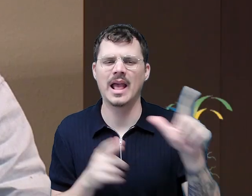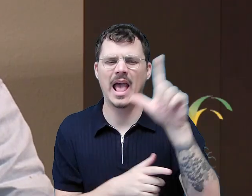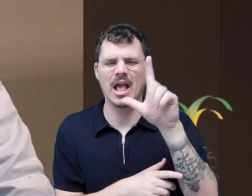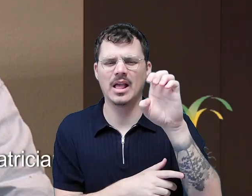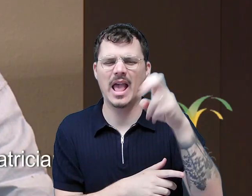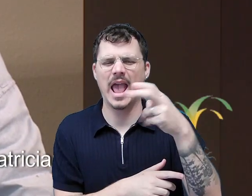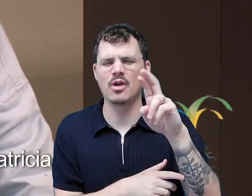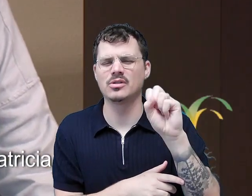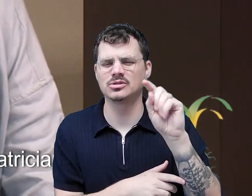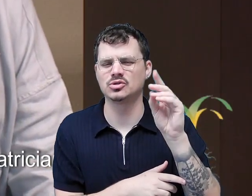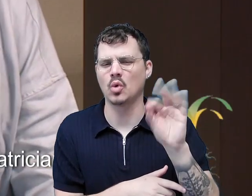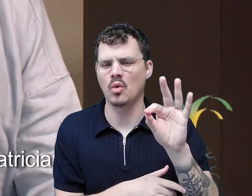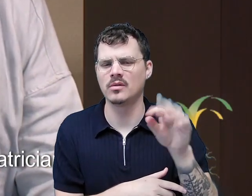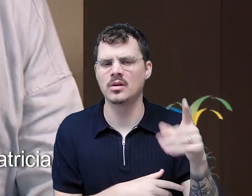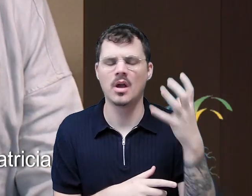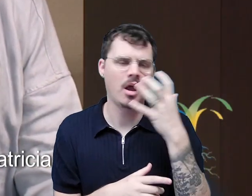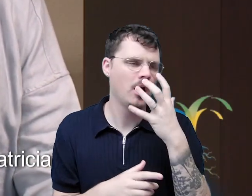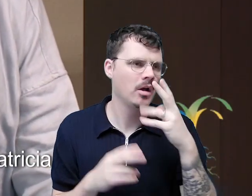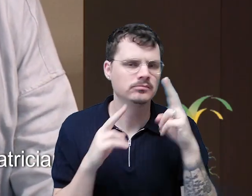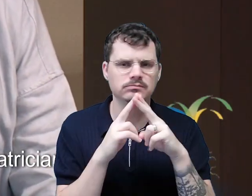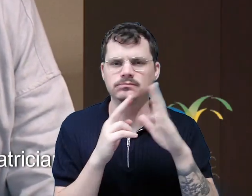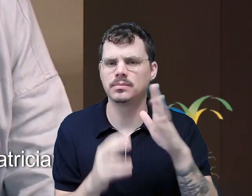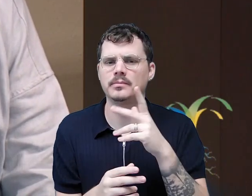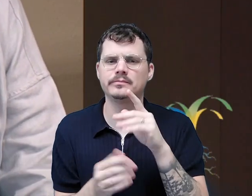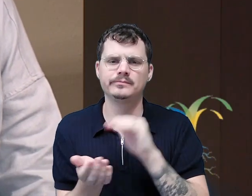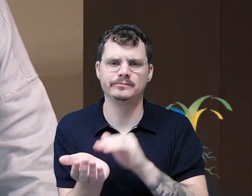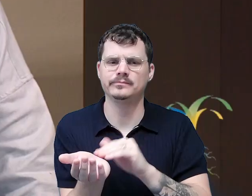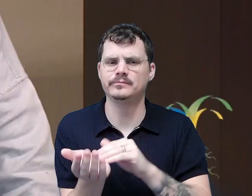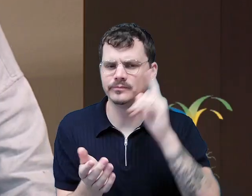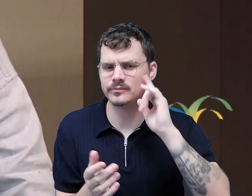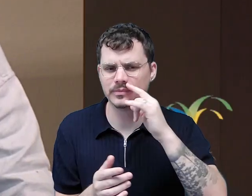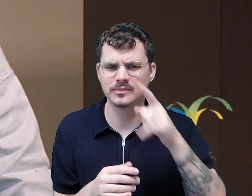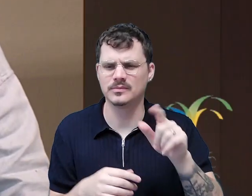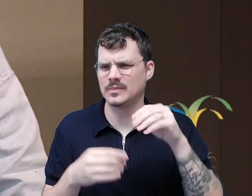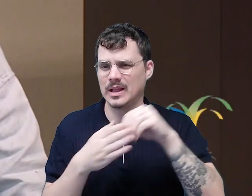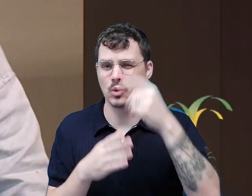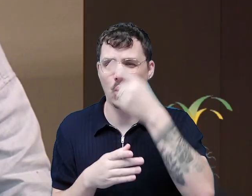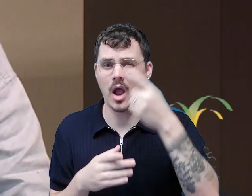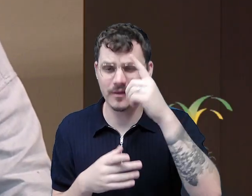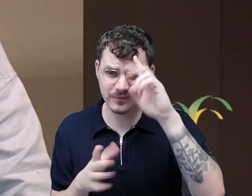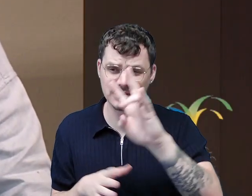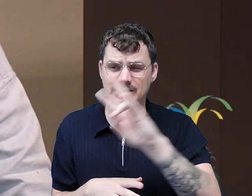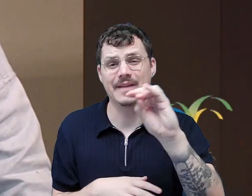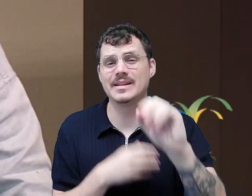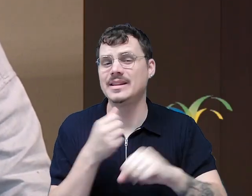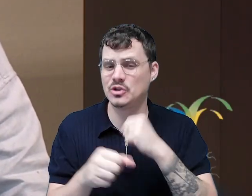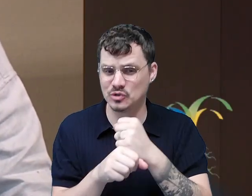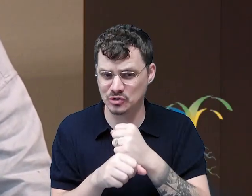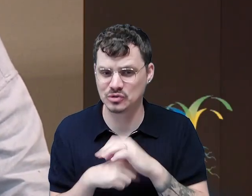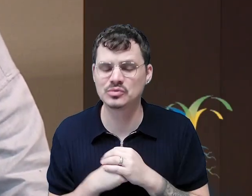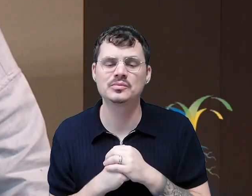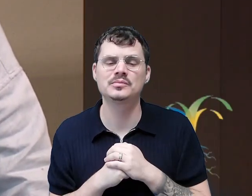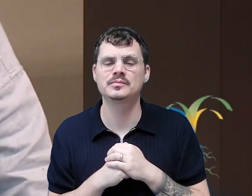And then Al Ahrensdorf was a stupendous pediatrician, practiced in Hawaii for probably 70